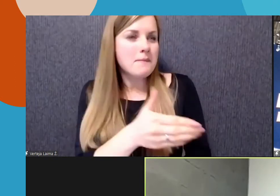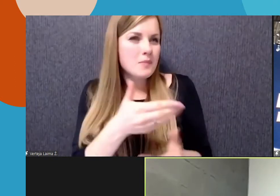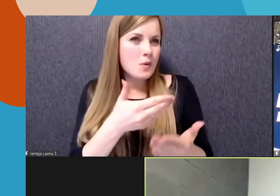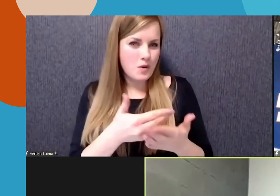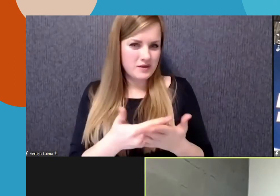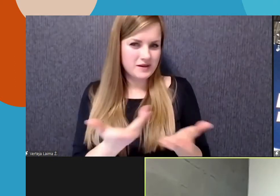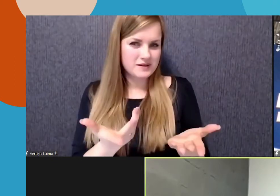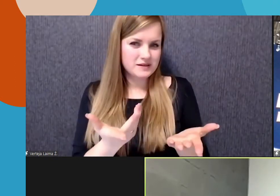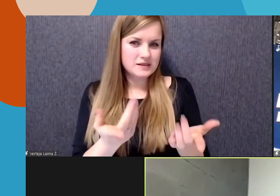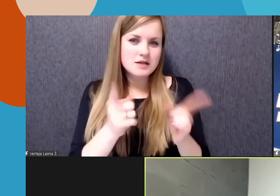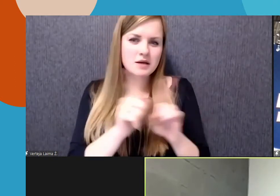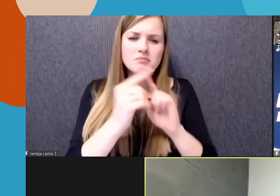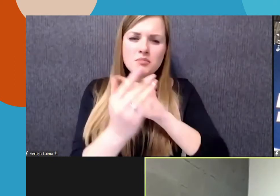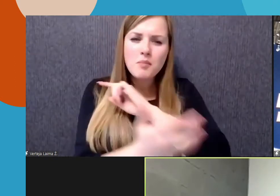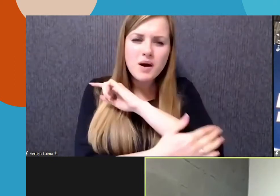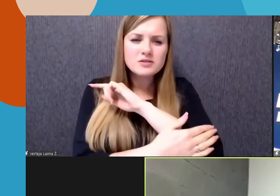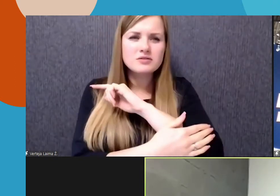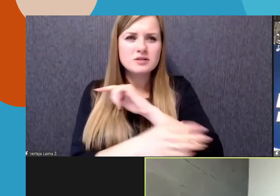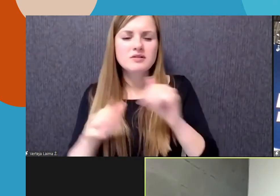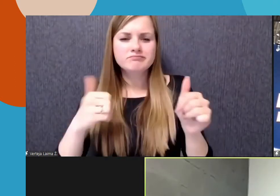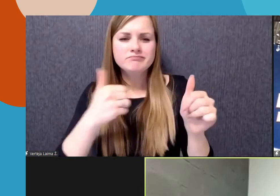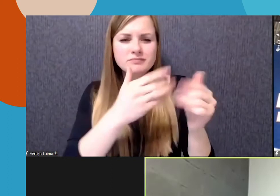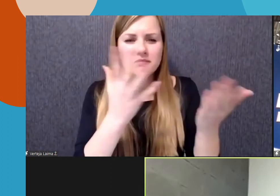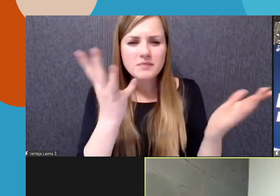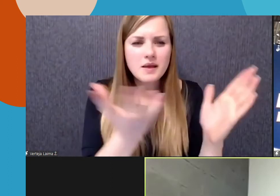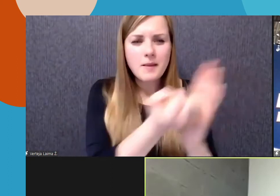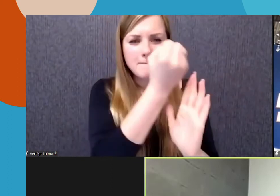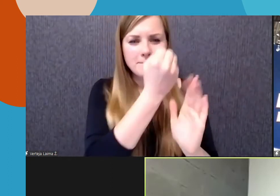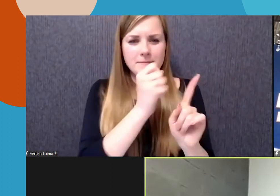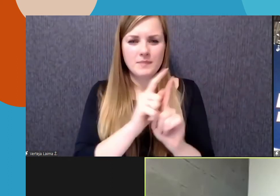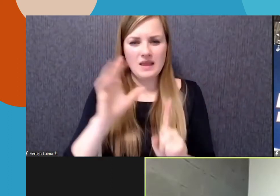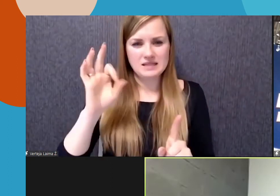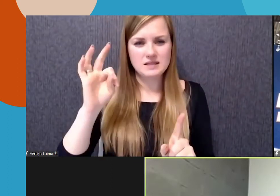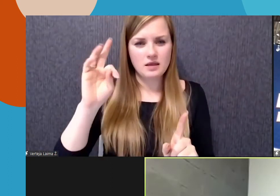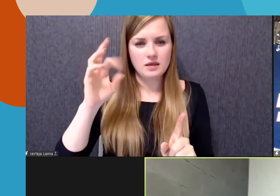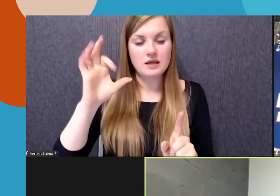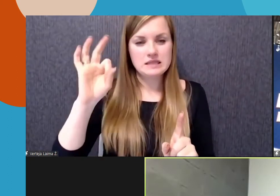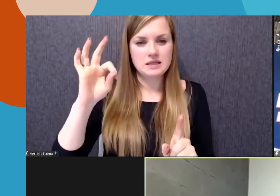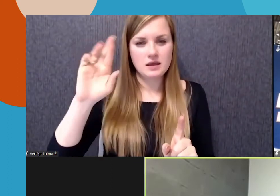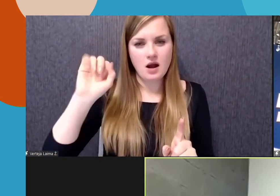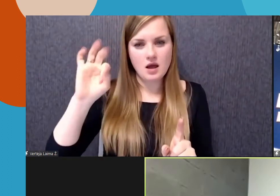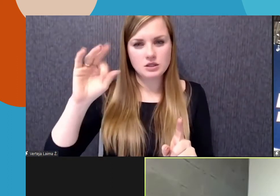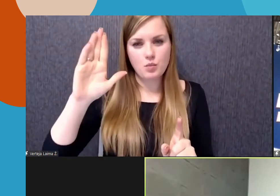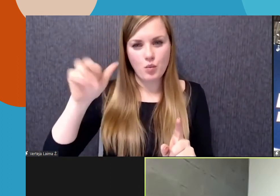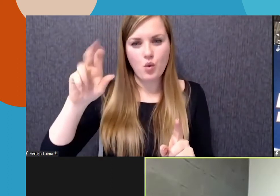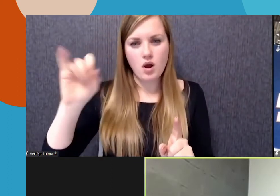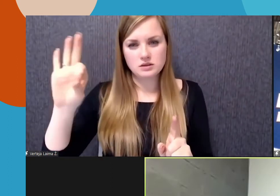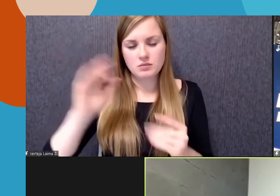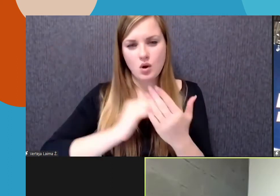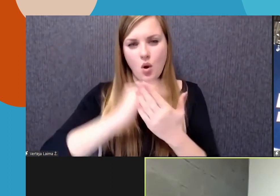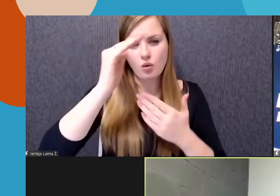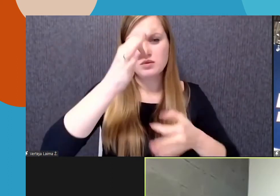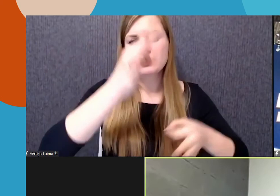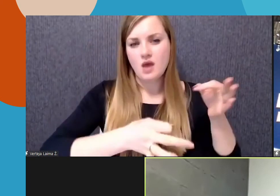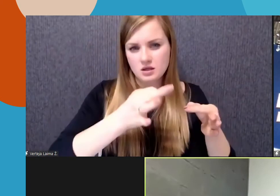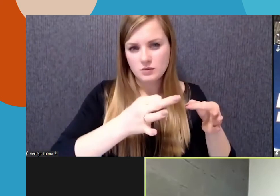How did you take the courage to take the path to bring the court with to bring the case with